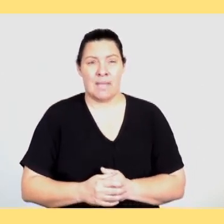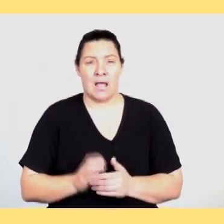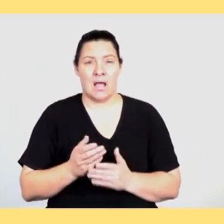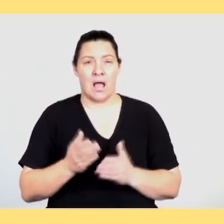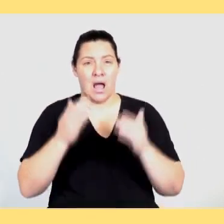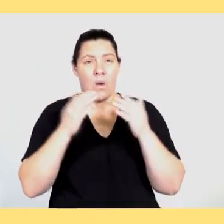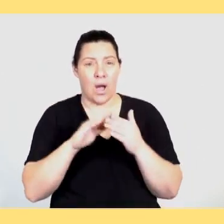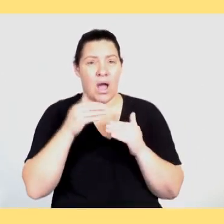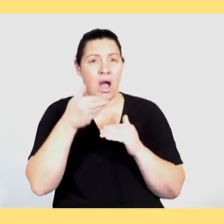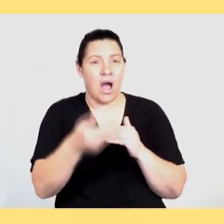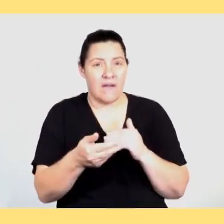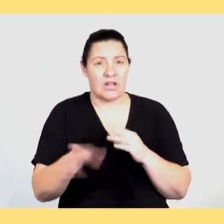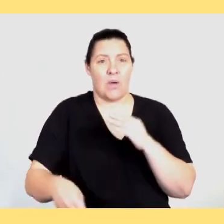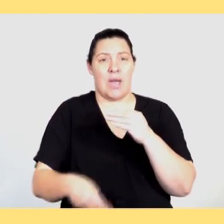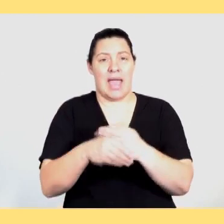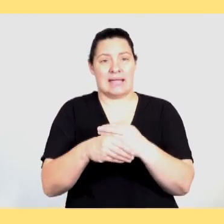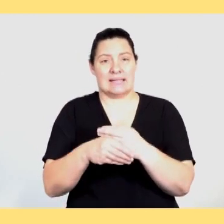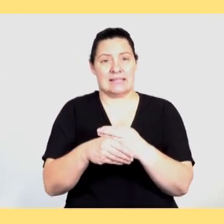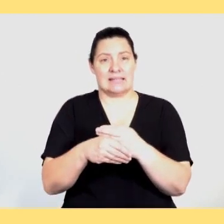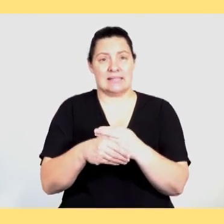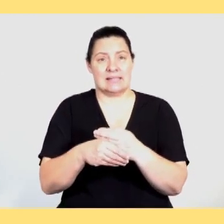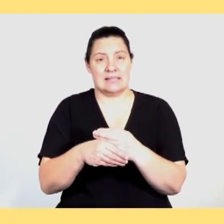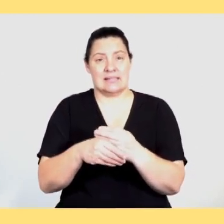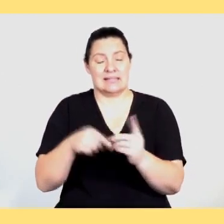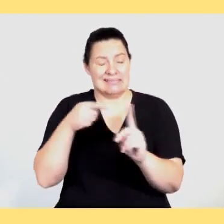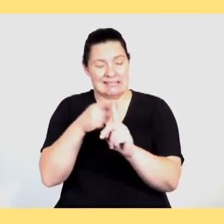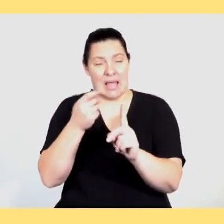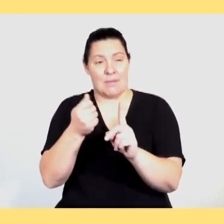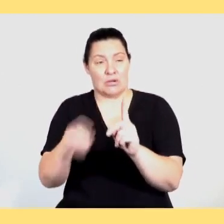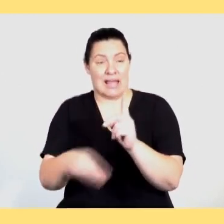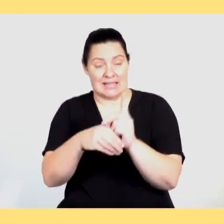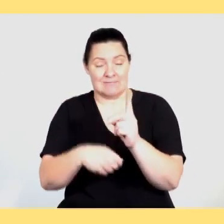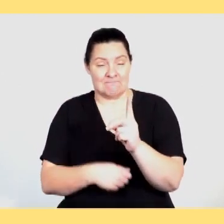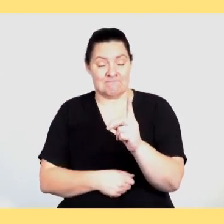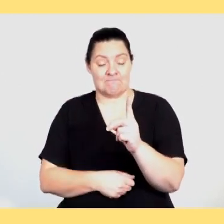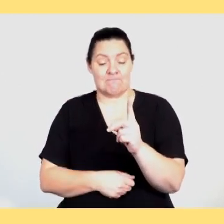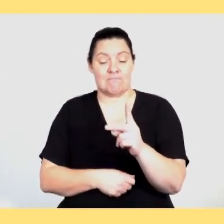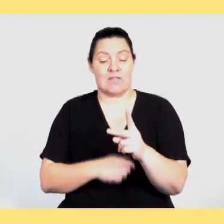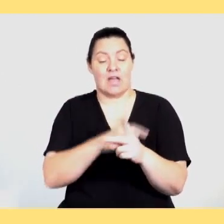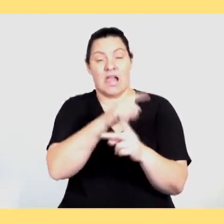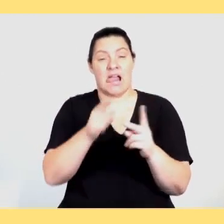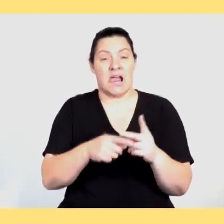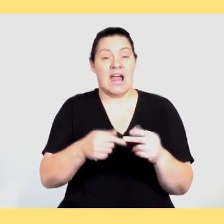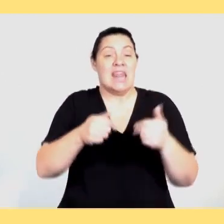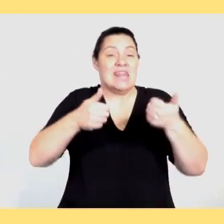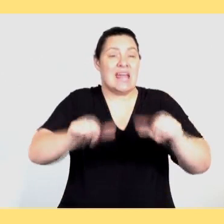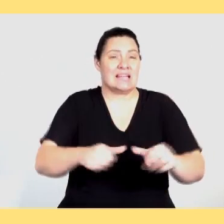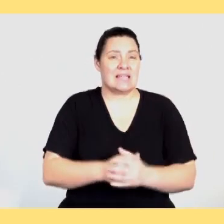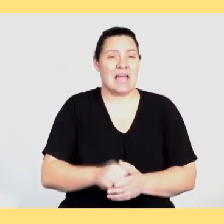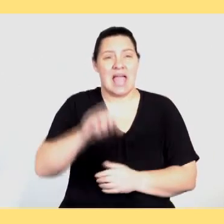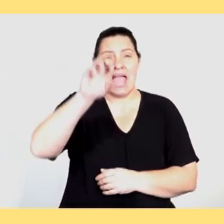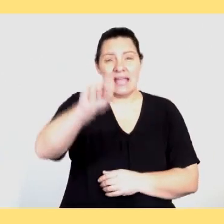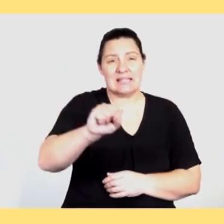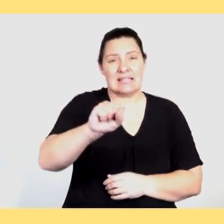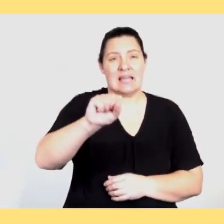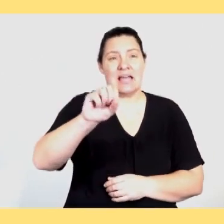24,700 after I have added that particular amount. And then let's go on to the next one.